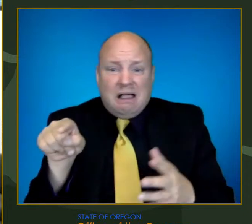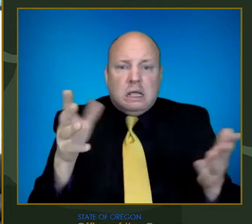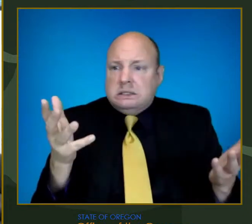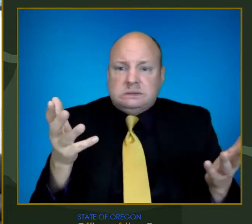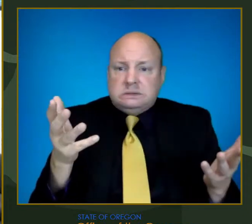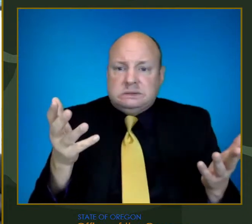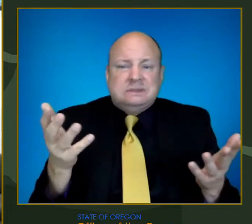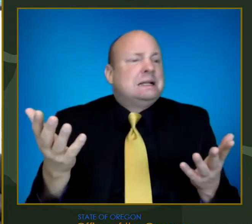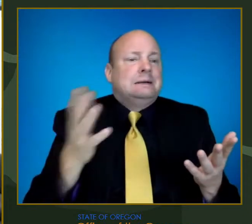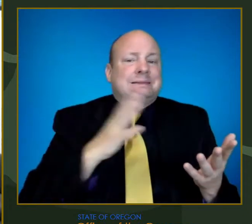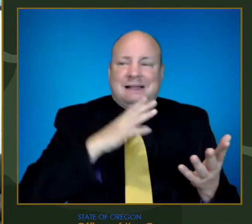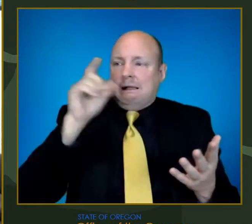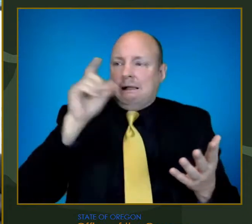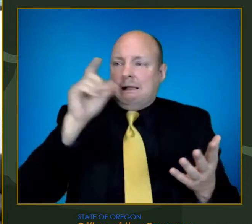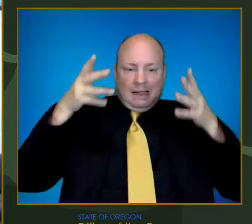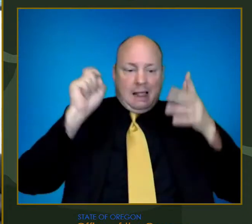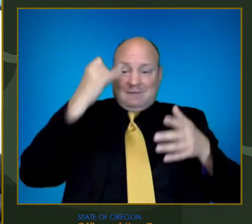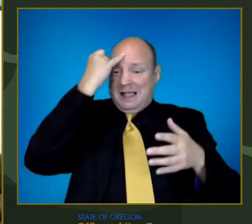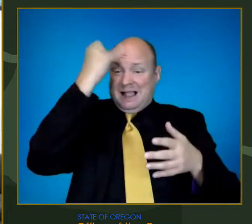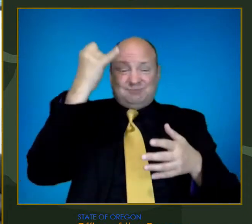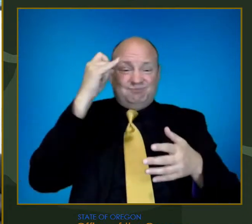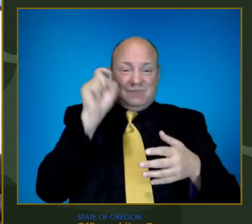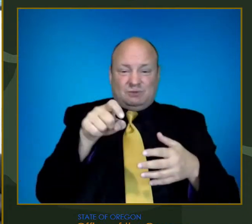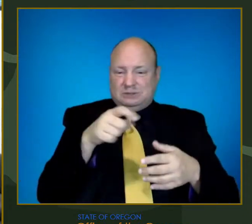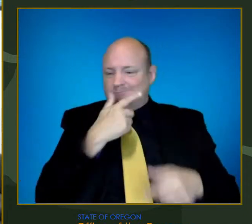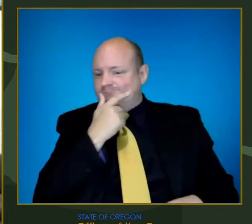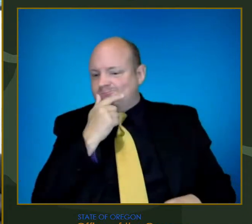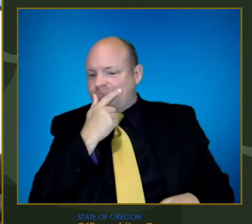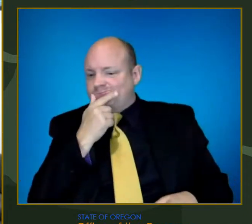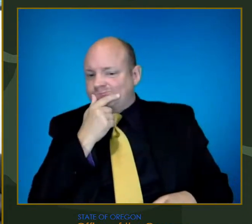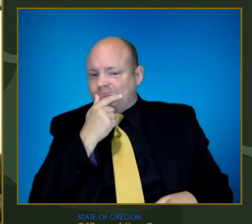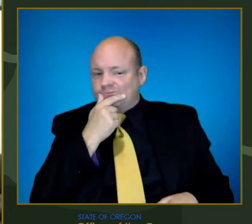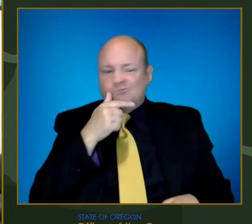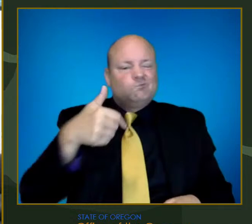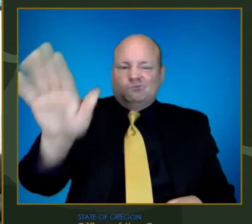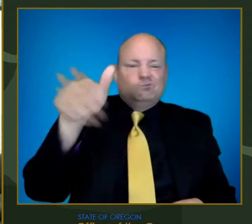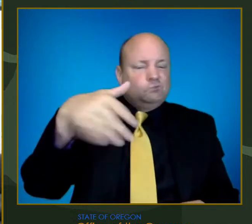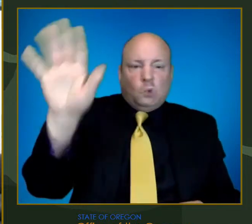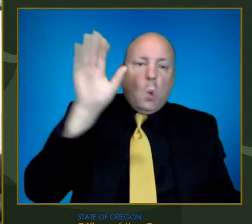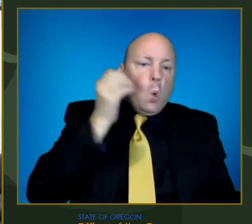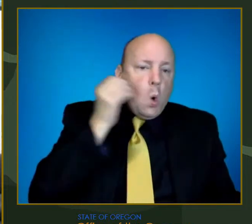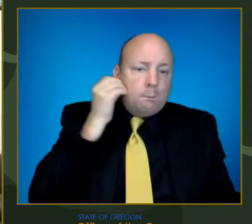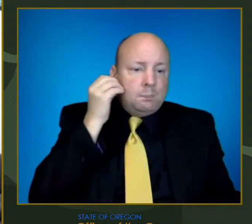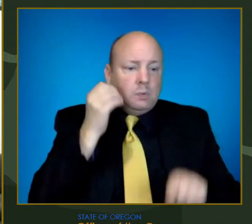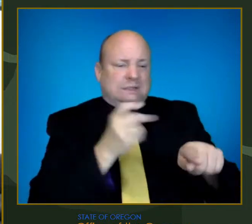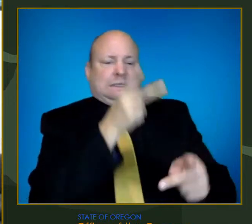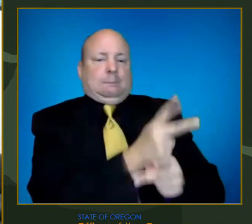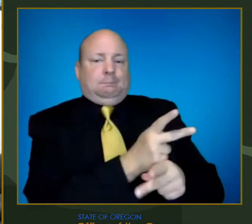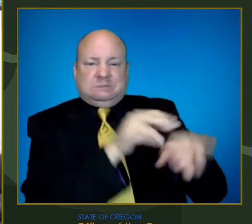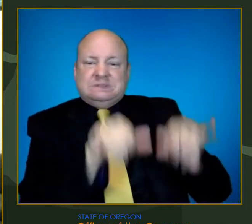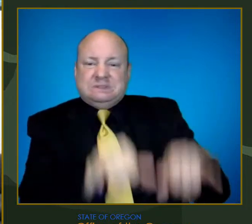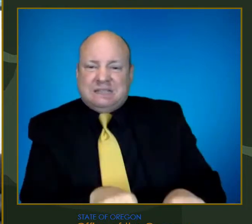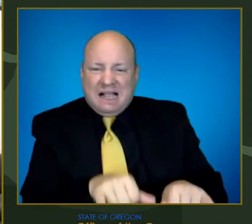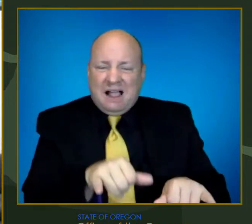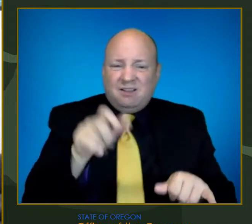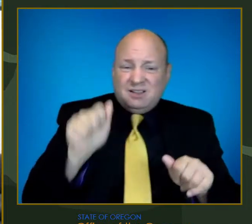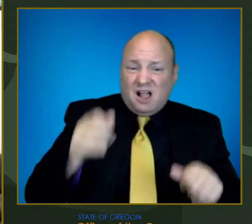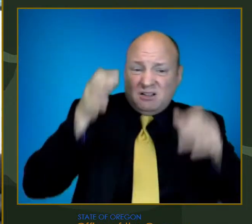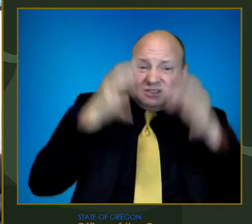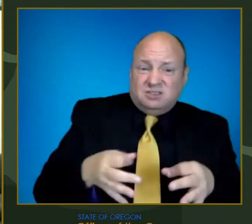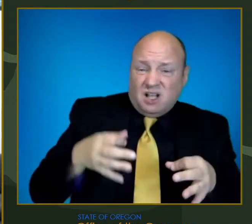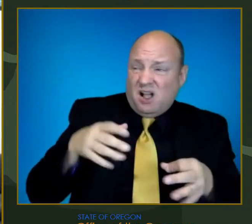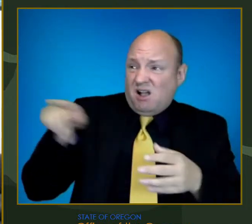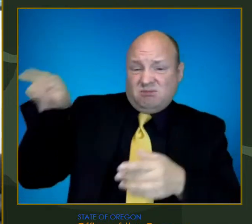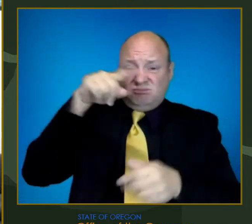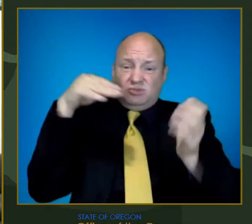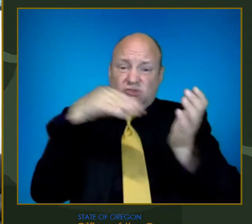cannot. I know many people have struggled to acknowledge the threat COVID-19 poses to Oregon, but whether you view